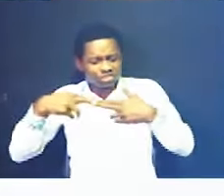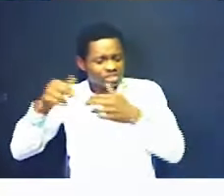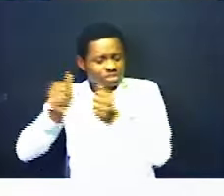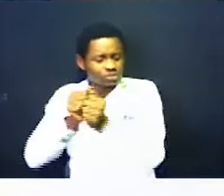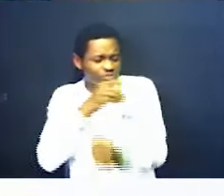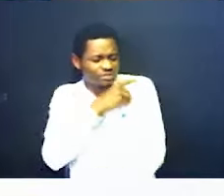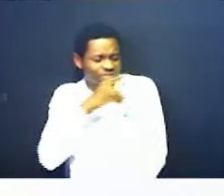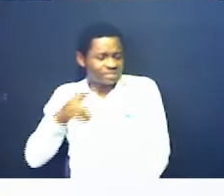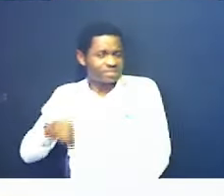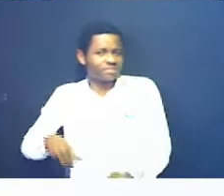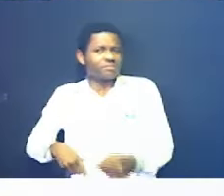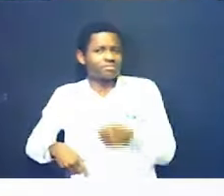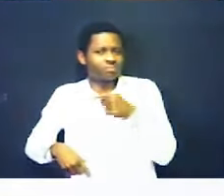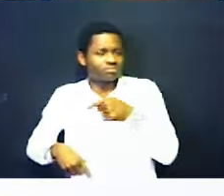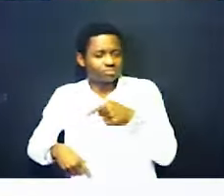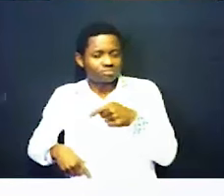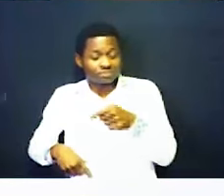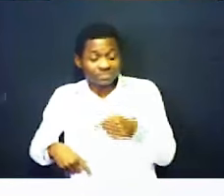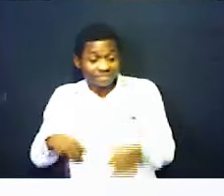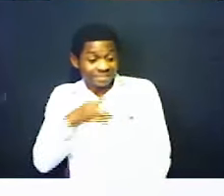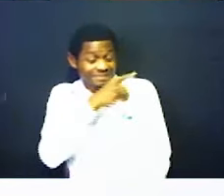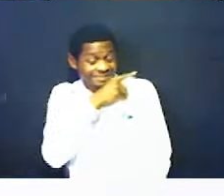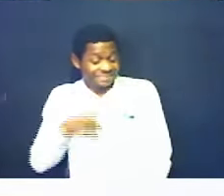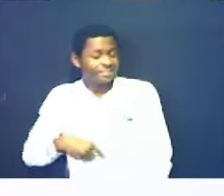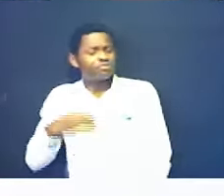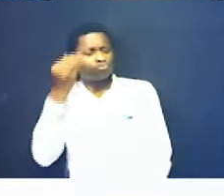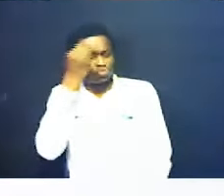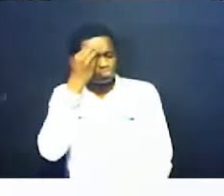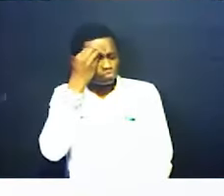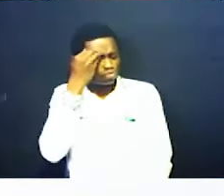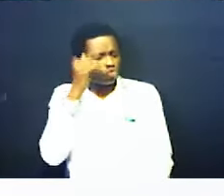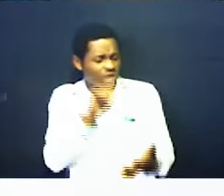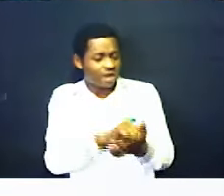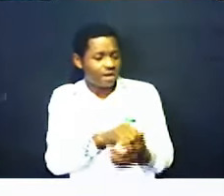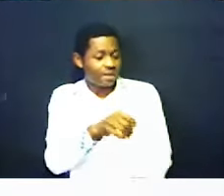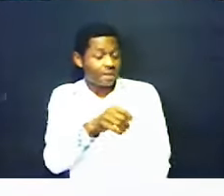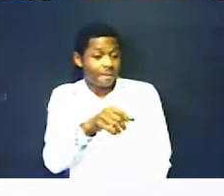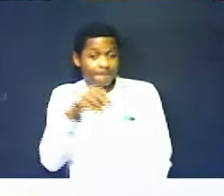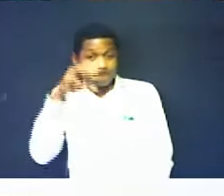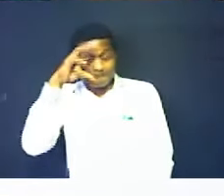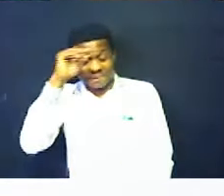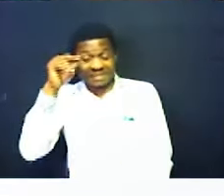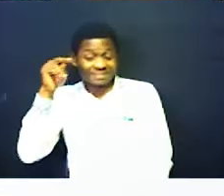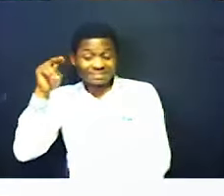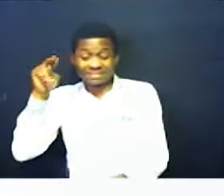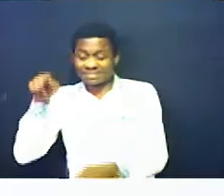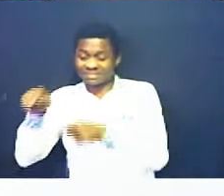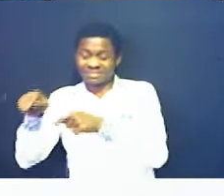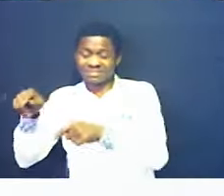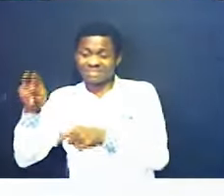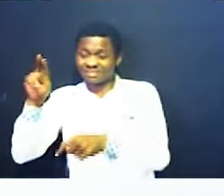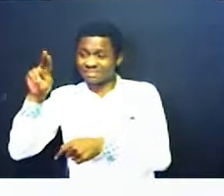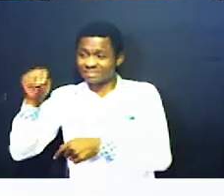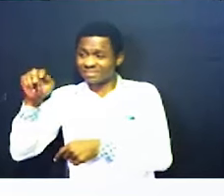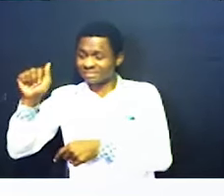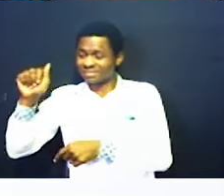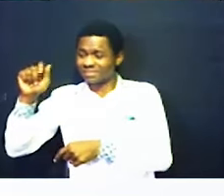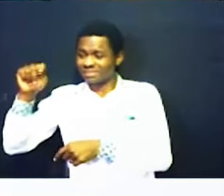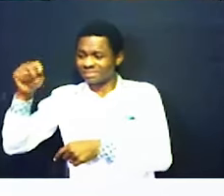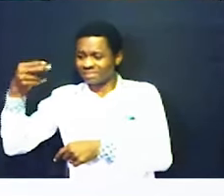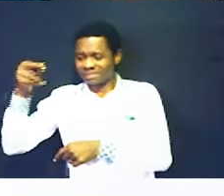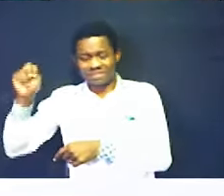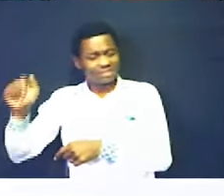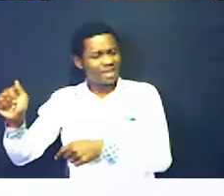David knew that Nathan had his interests at heart. Na ni ye pa ni ye ne de e jina